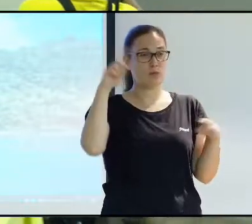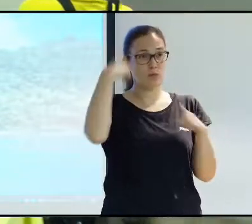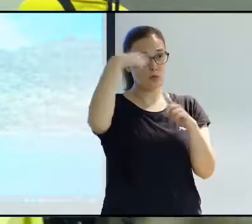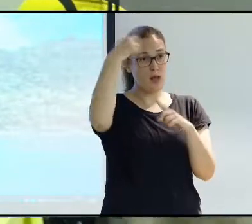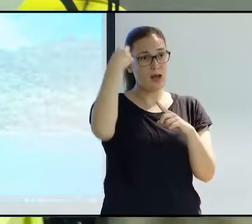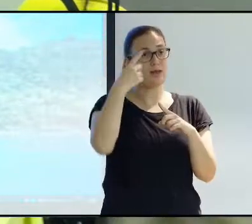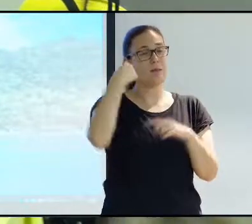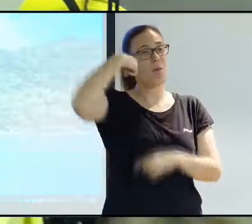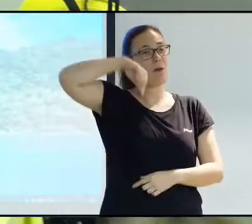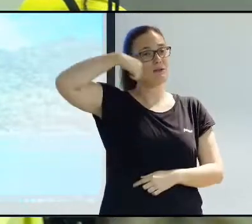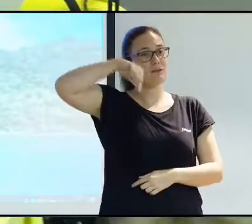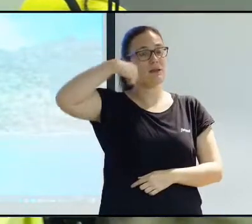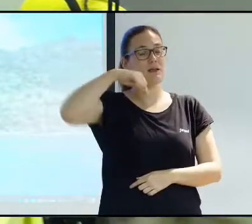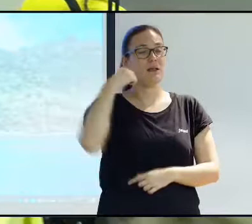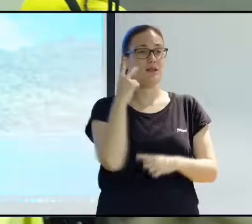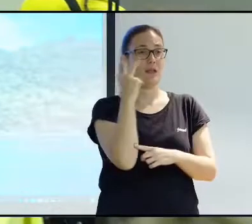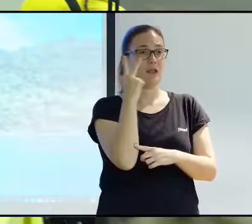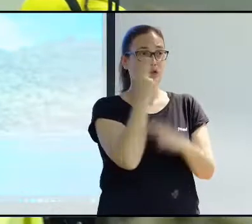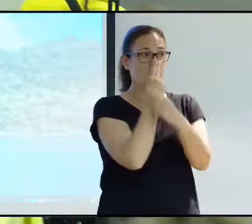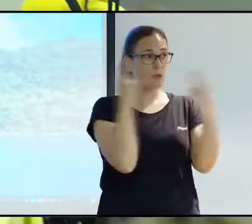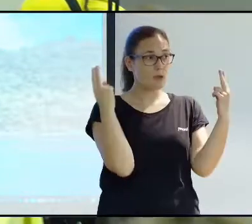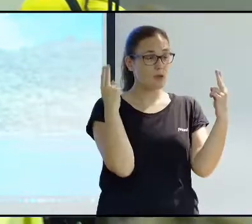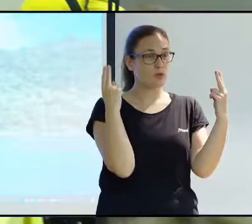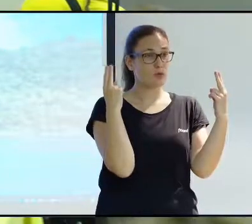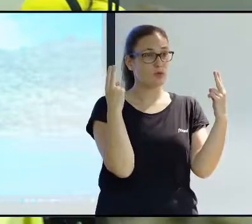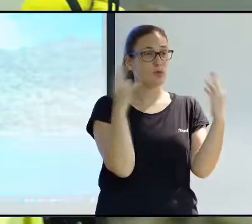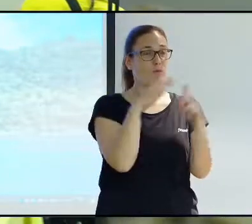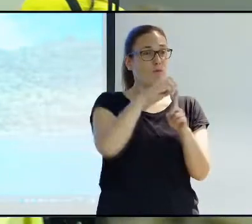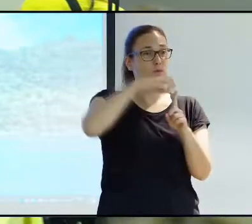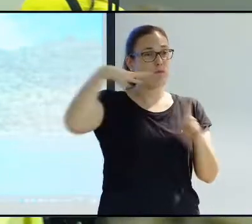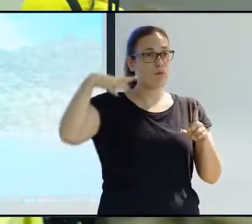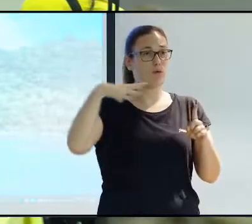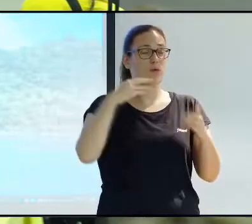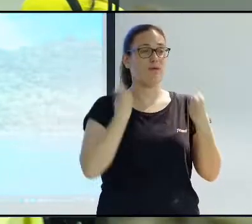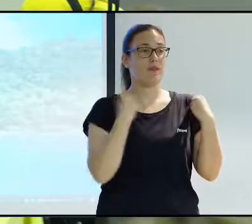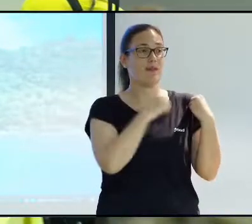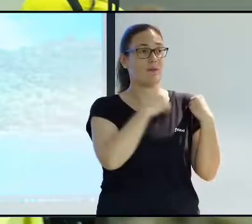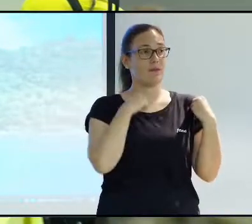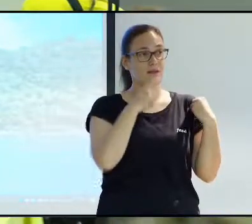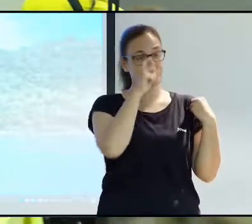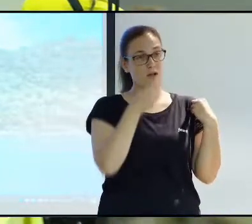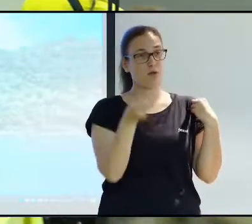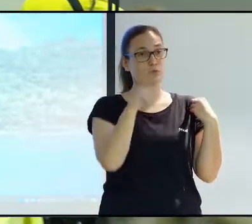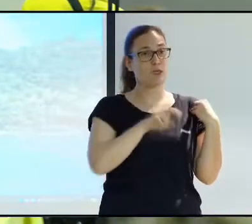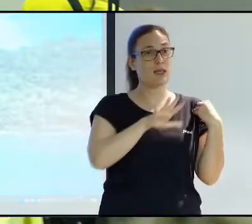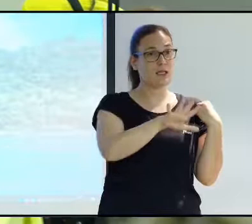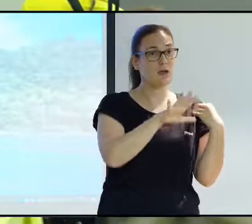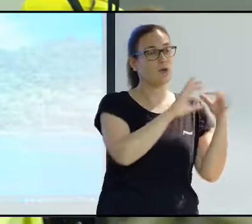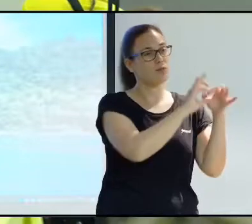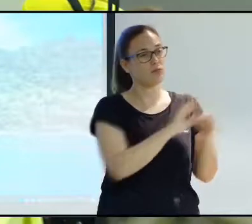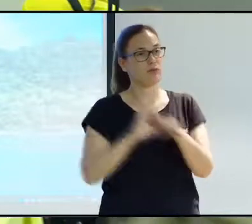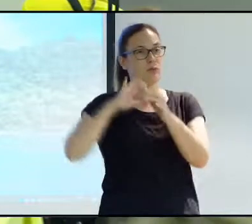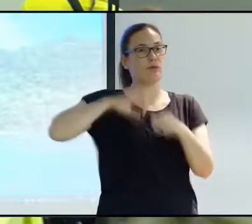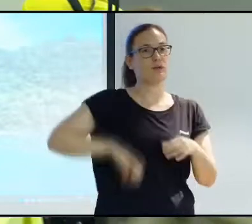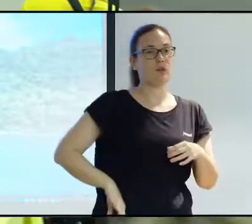Laura has a master's degree in fundamental rights and is a member of the Forum for Independent